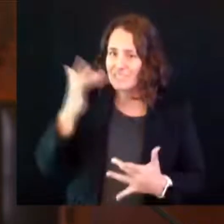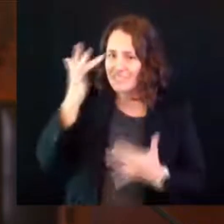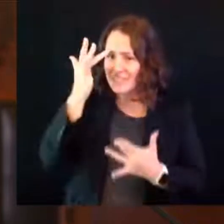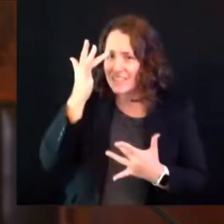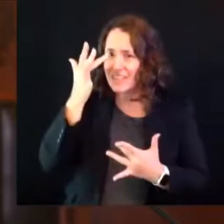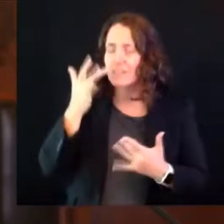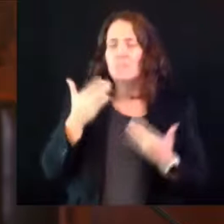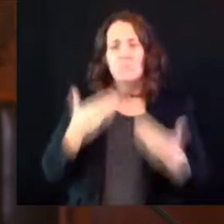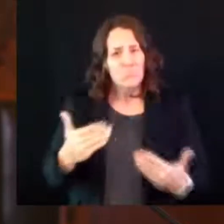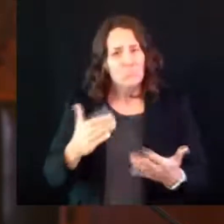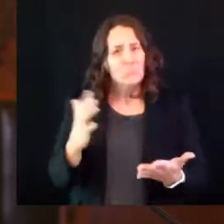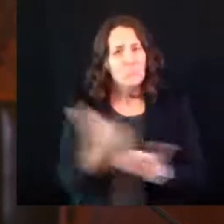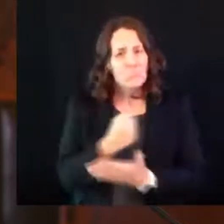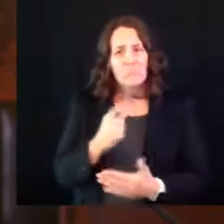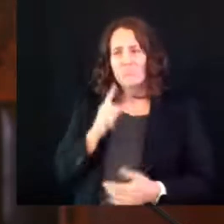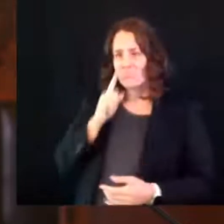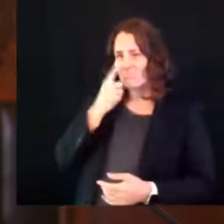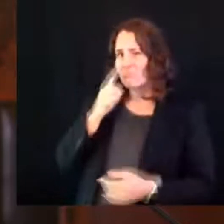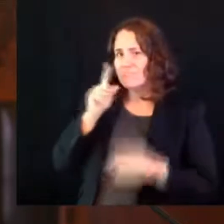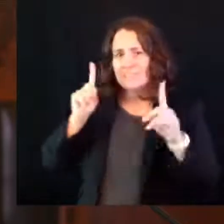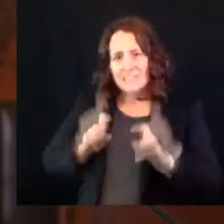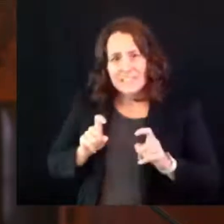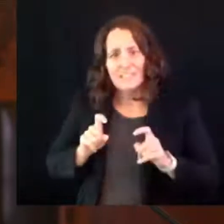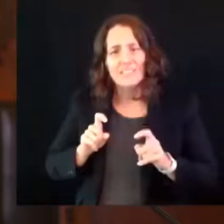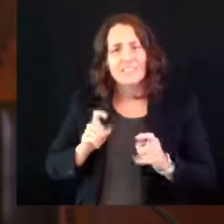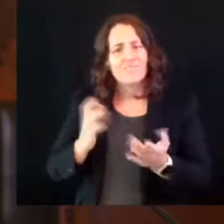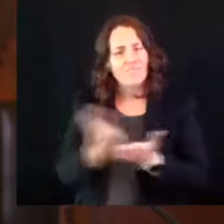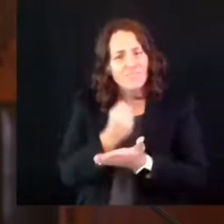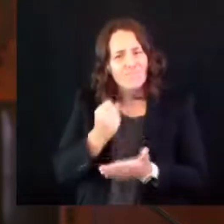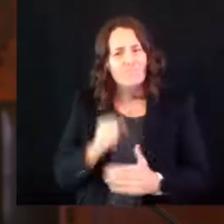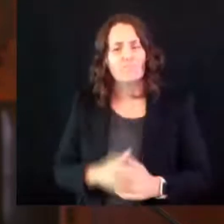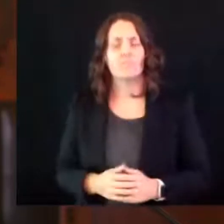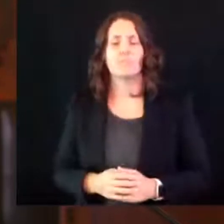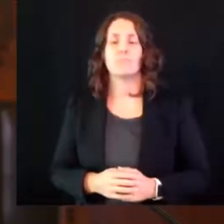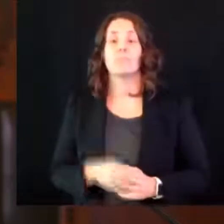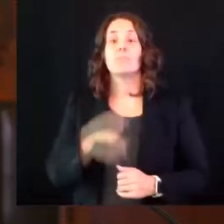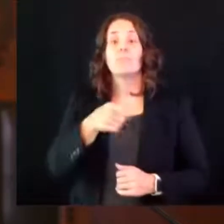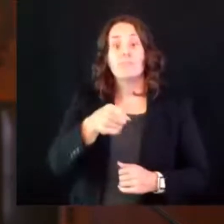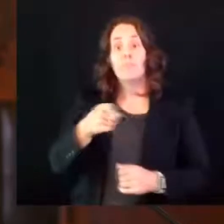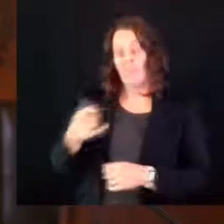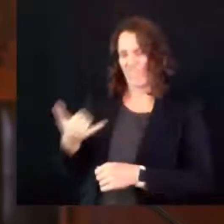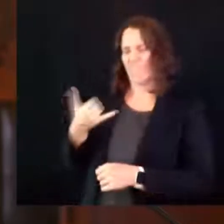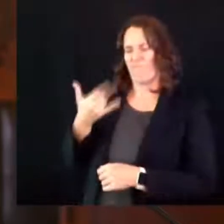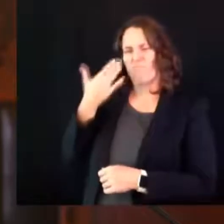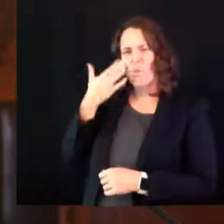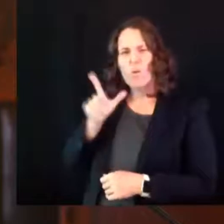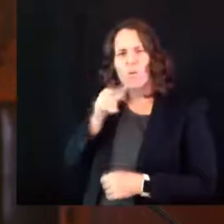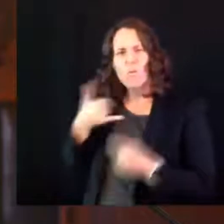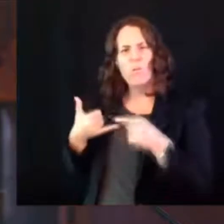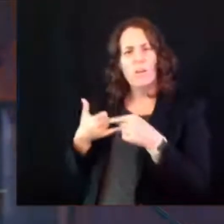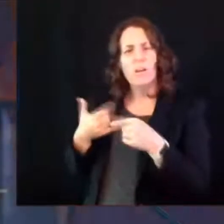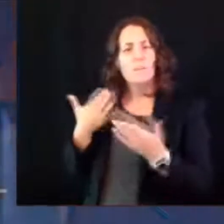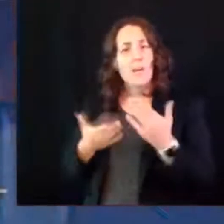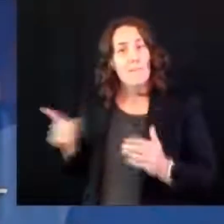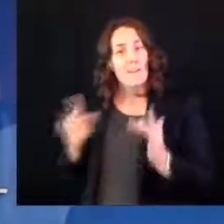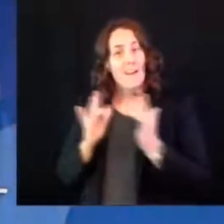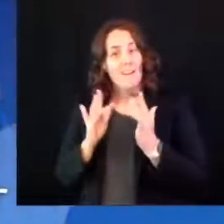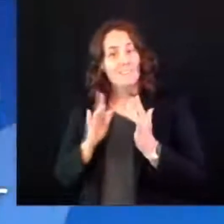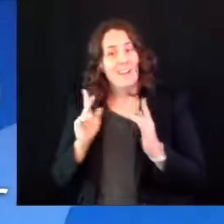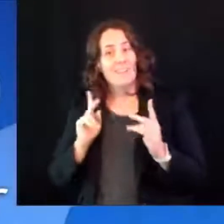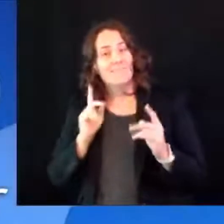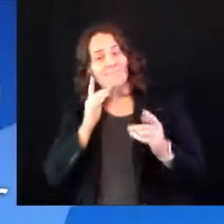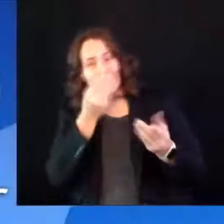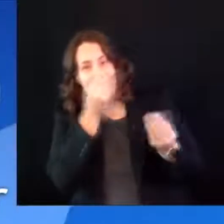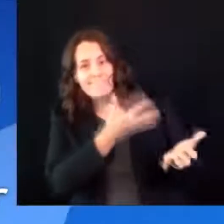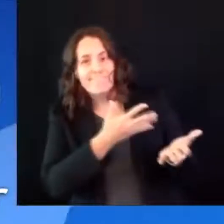the pandemic for us, and we each need to do our part to help stop the spread. Thank you. Thank you, and we will